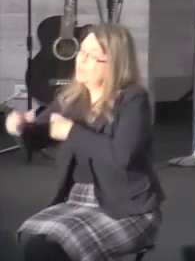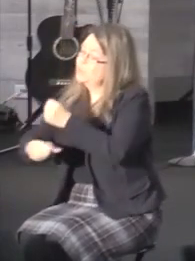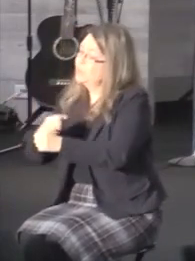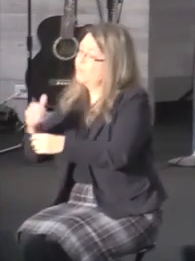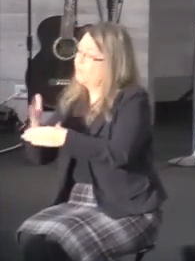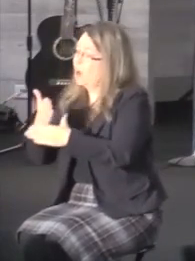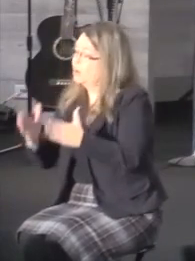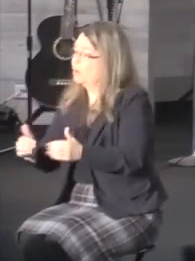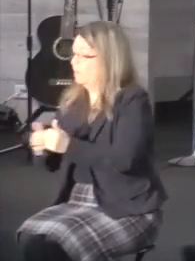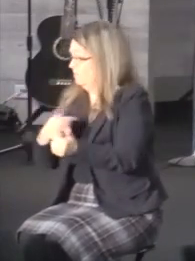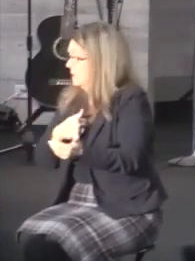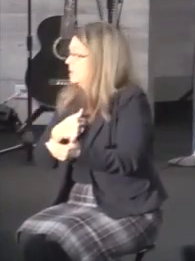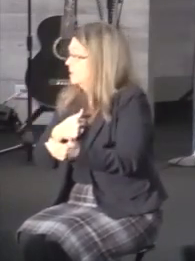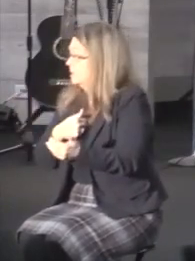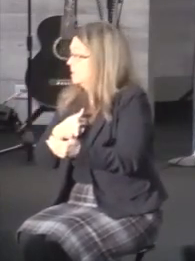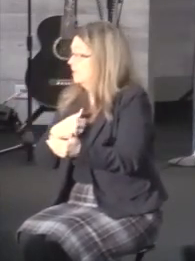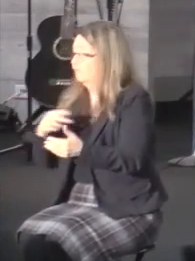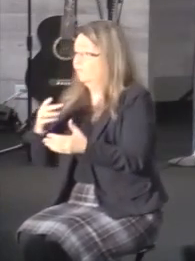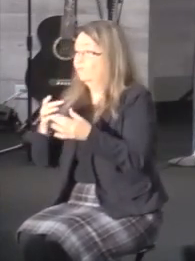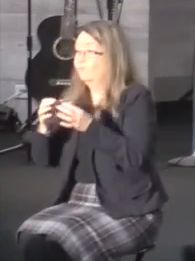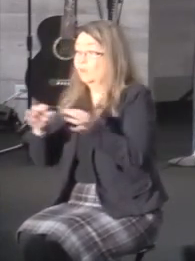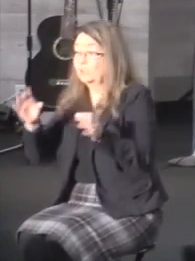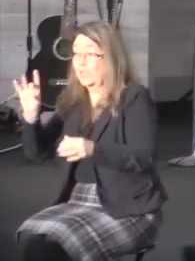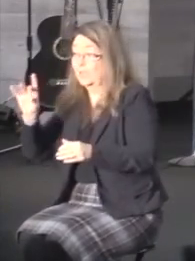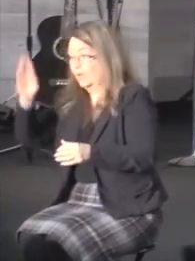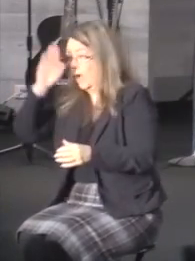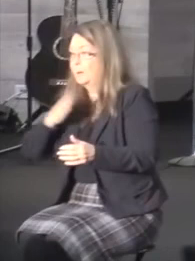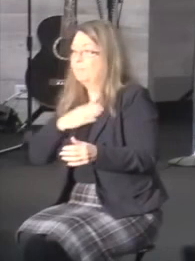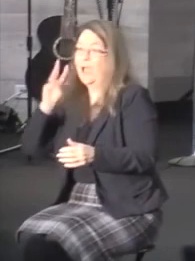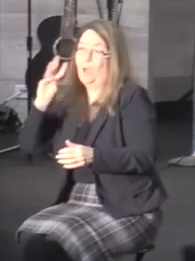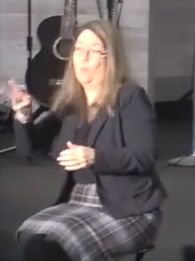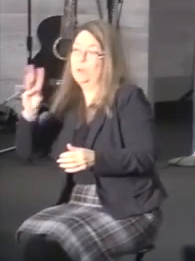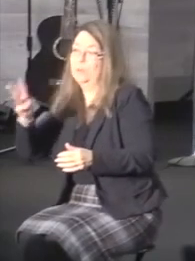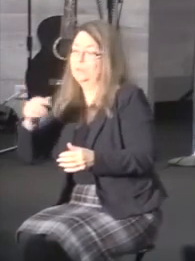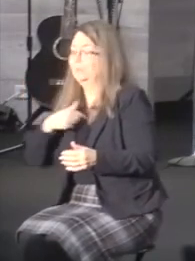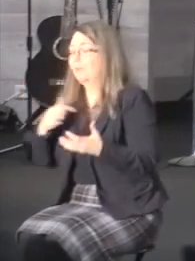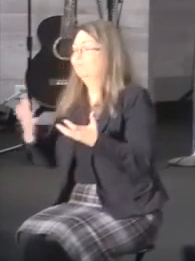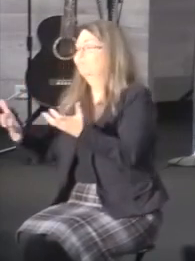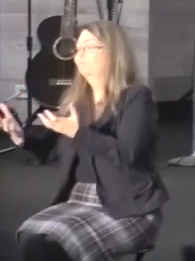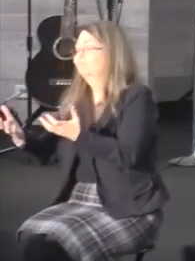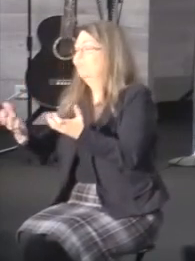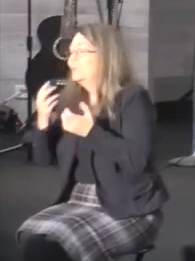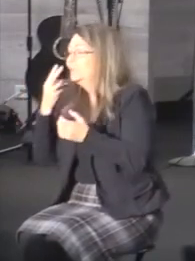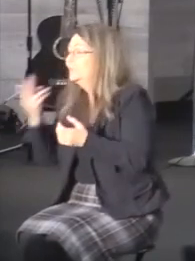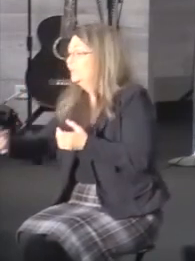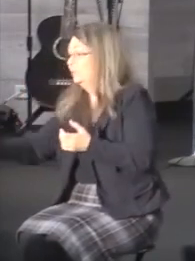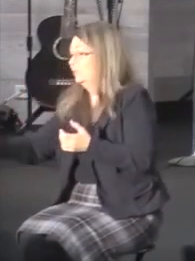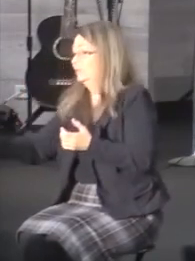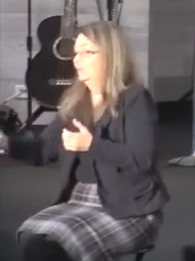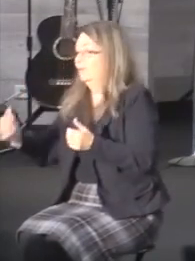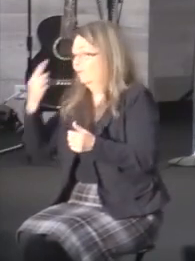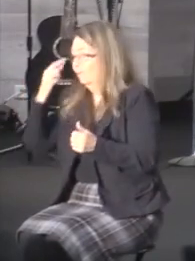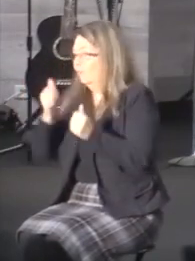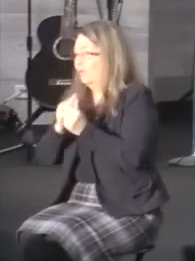this. And he says in verse 8, for God is my witness, how I yearn for you with all the affection of